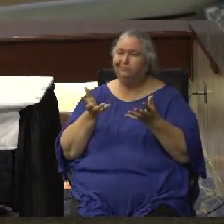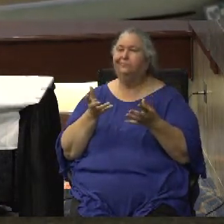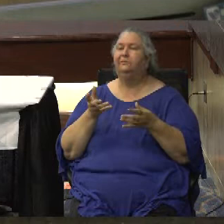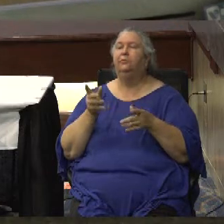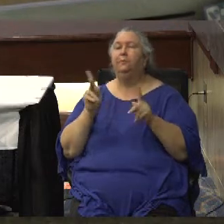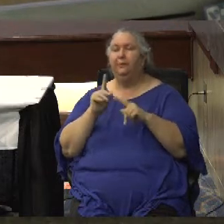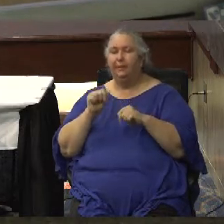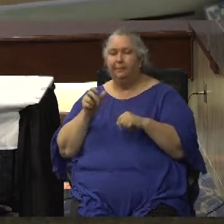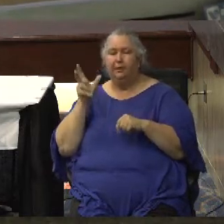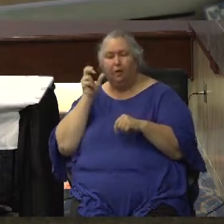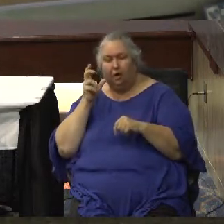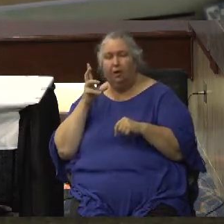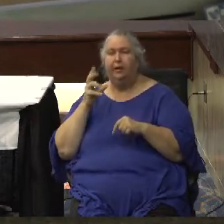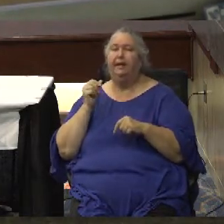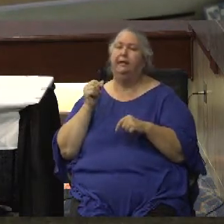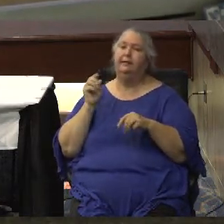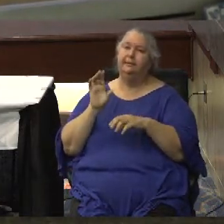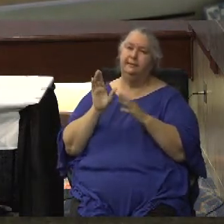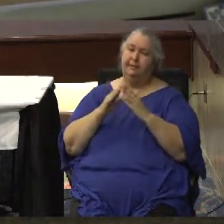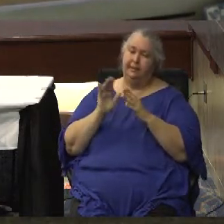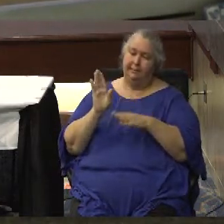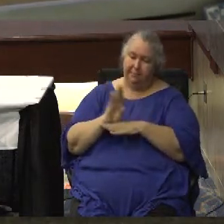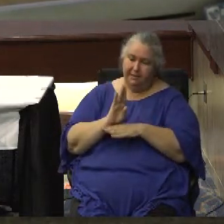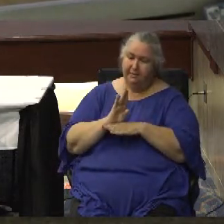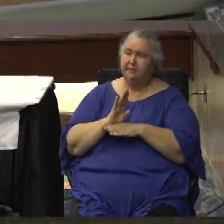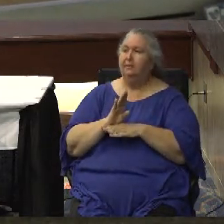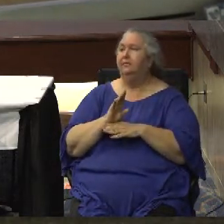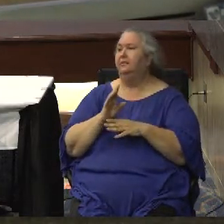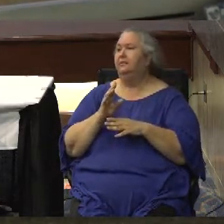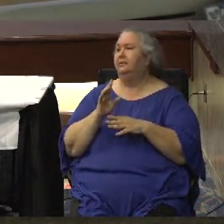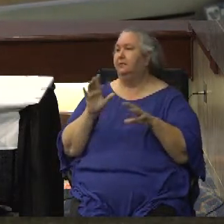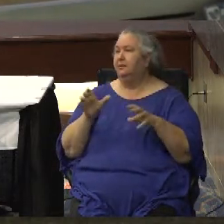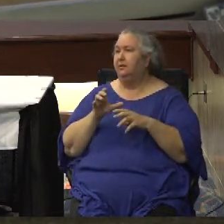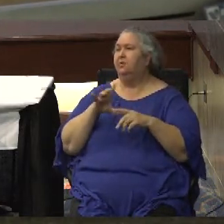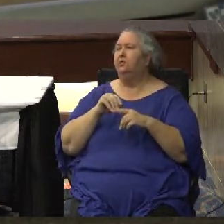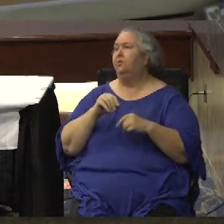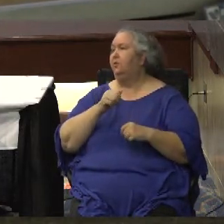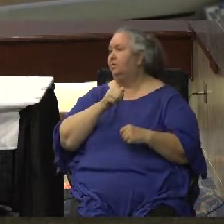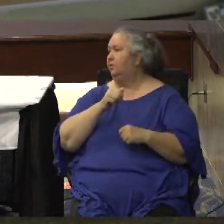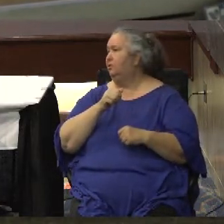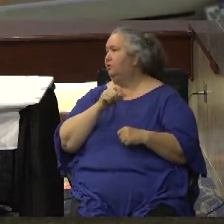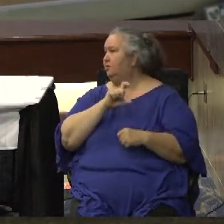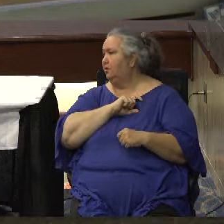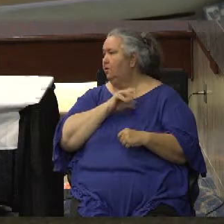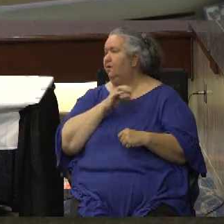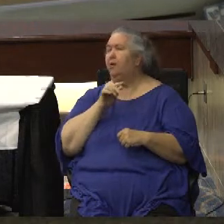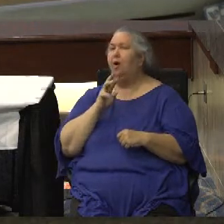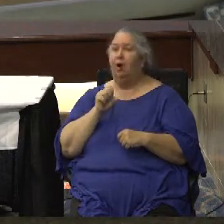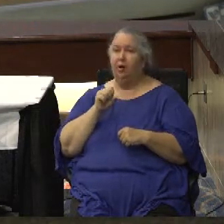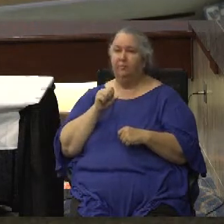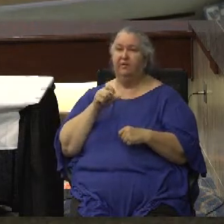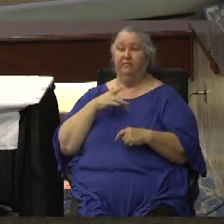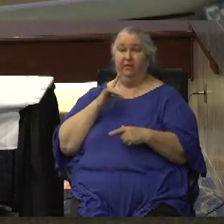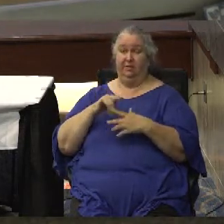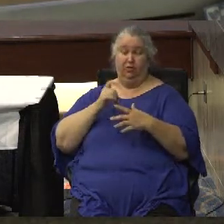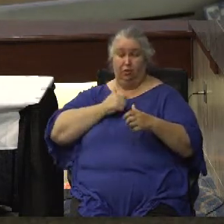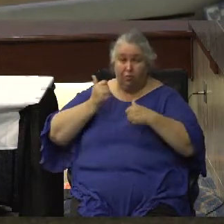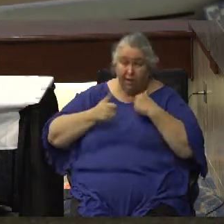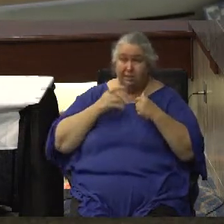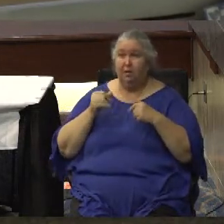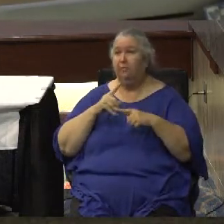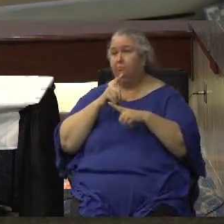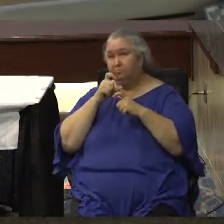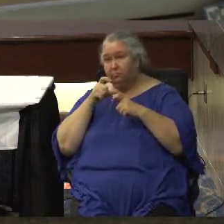conducted. So if directed by me, the Sergeant at Arms shall remove from the council meeting any person who, while addressing the city council or while attending the